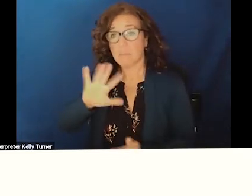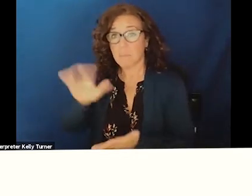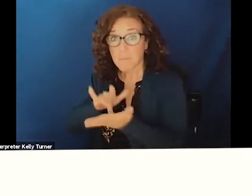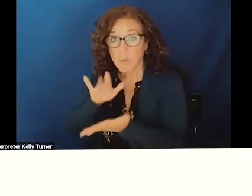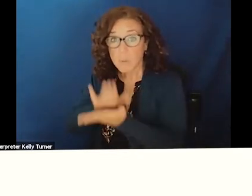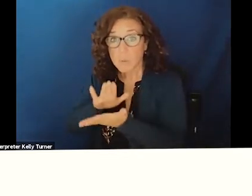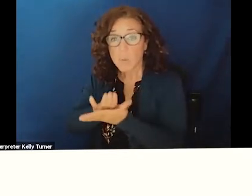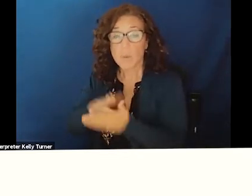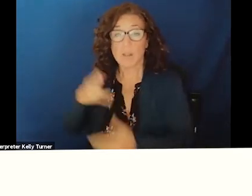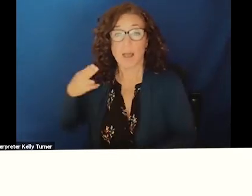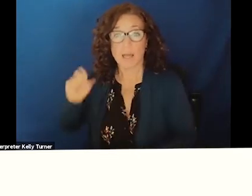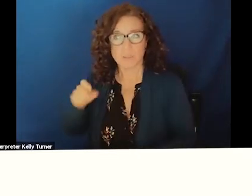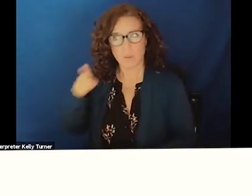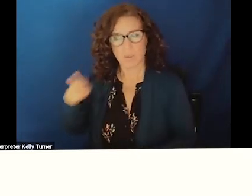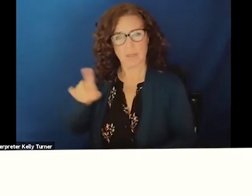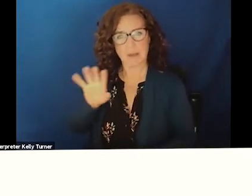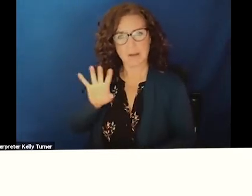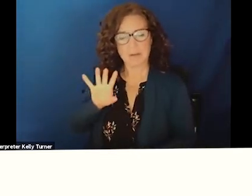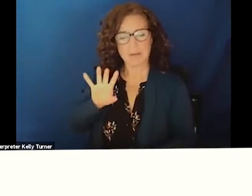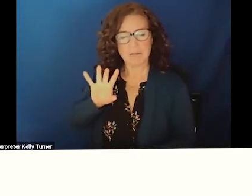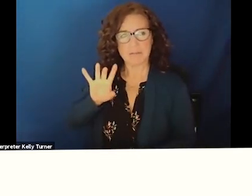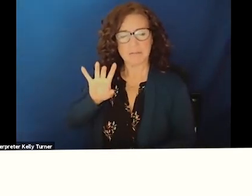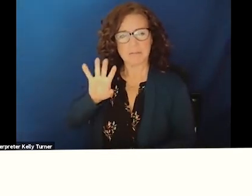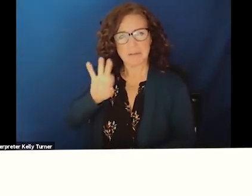98, 99%,